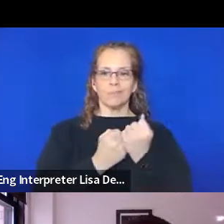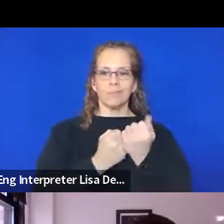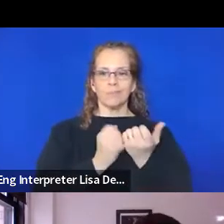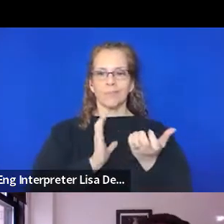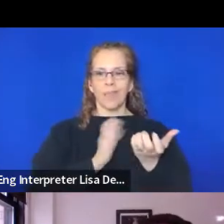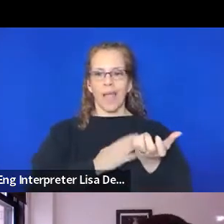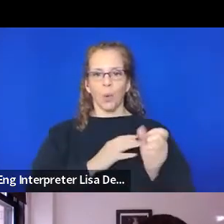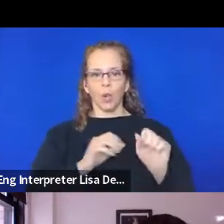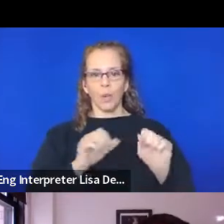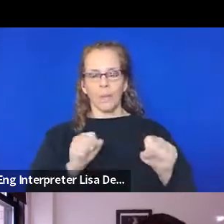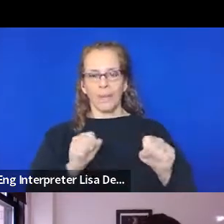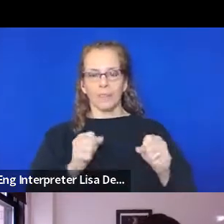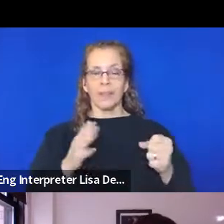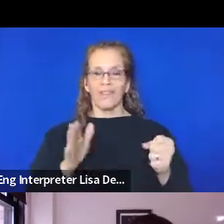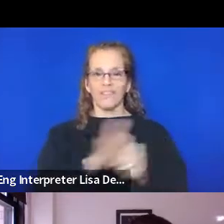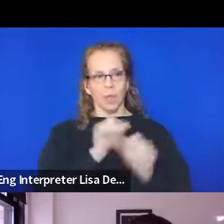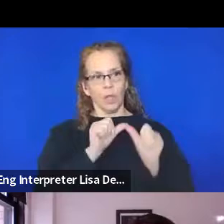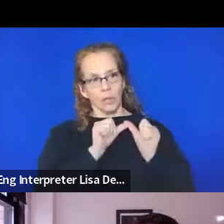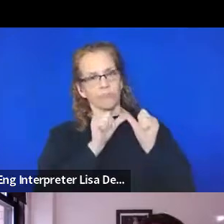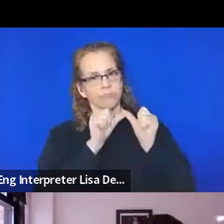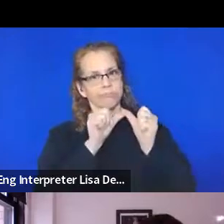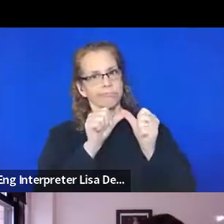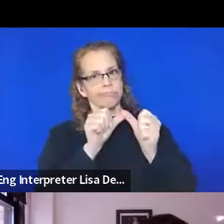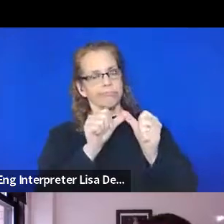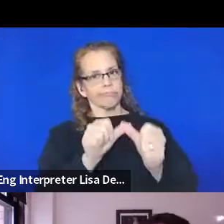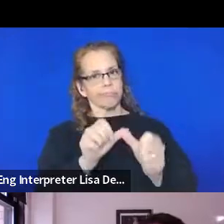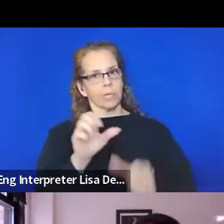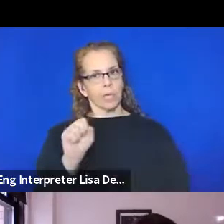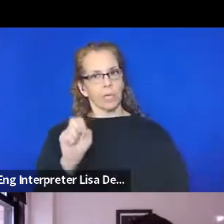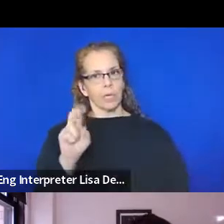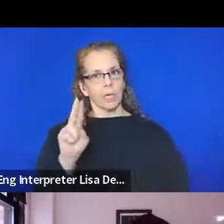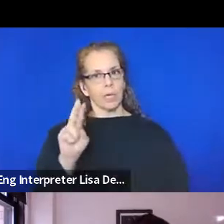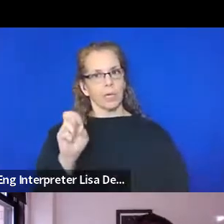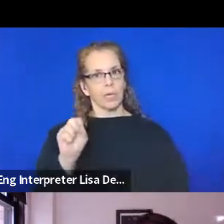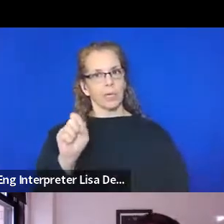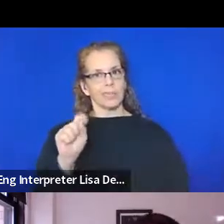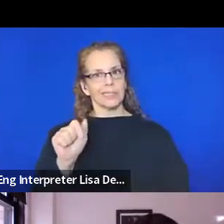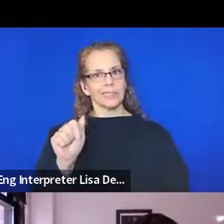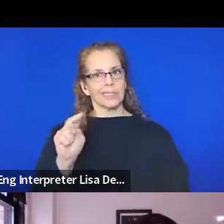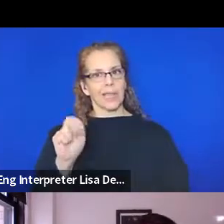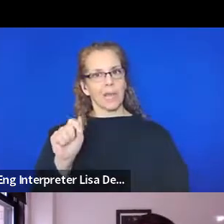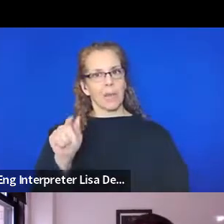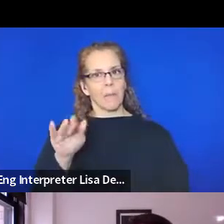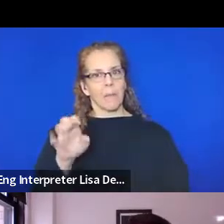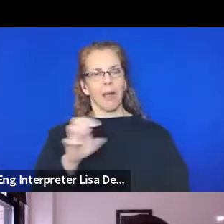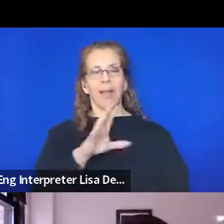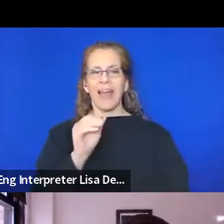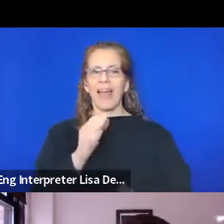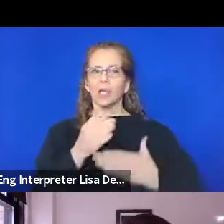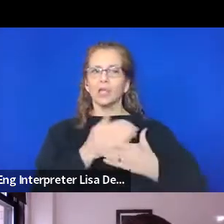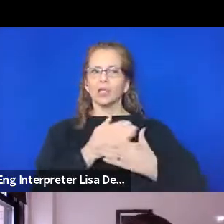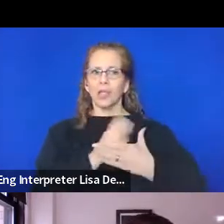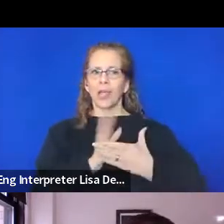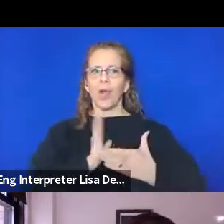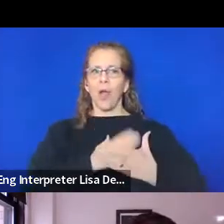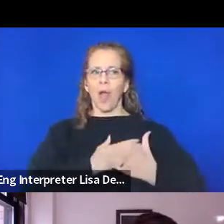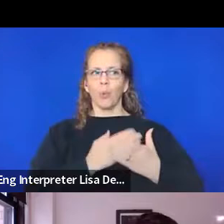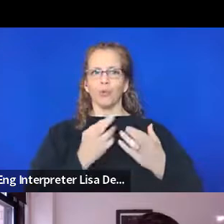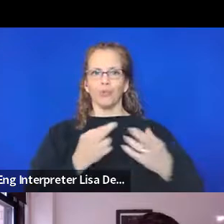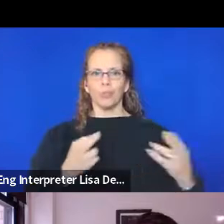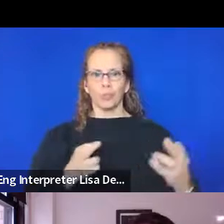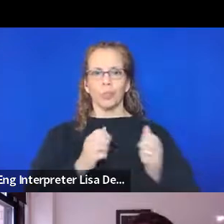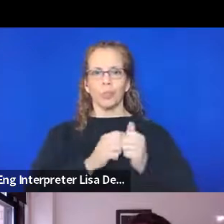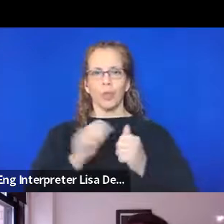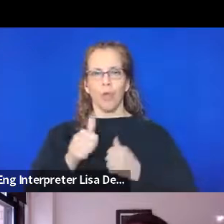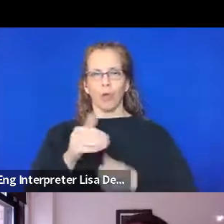sustainable. And in the interim, it does mean being flexible, sharing resources with other companies and whatnot. So